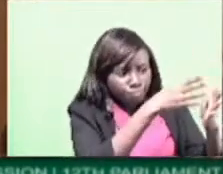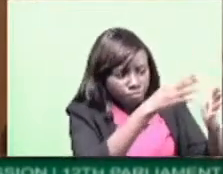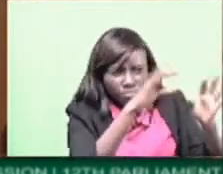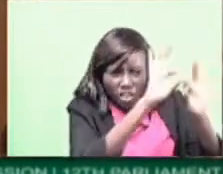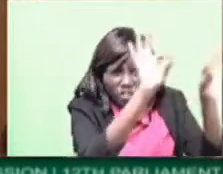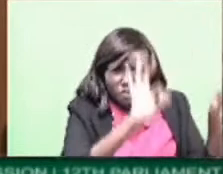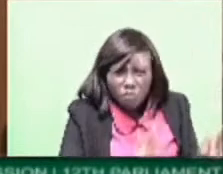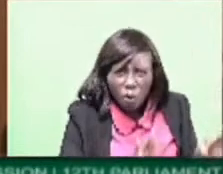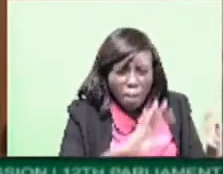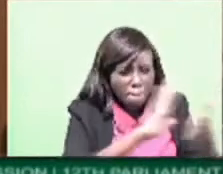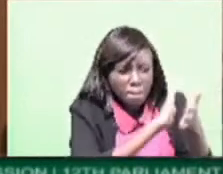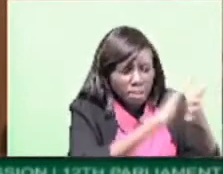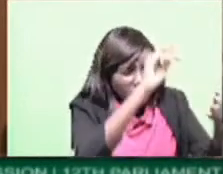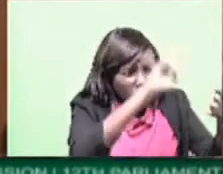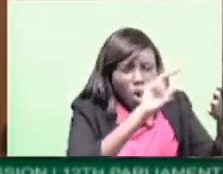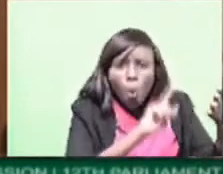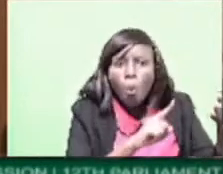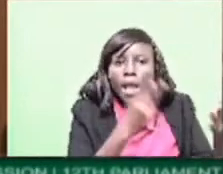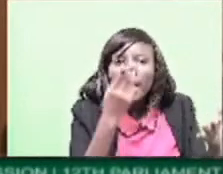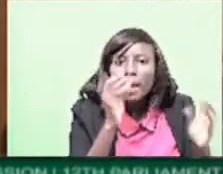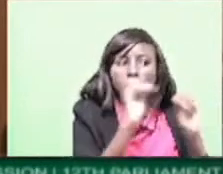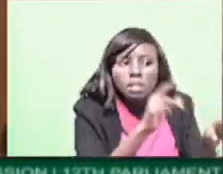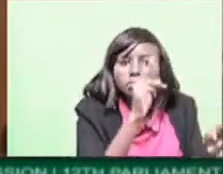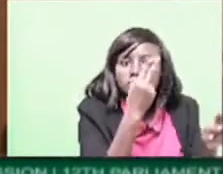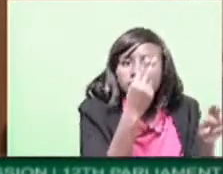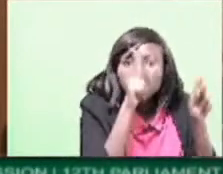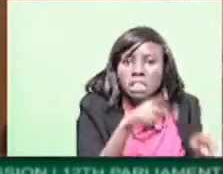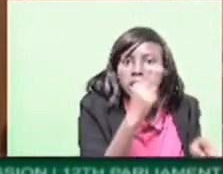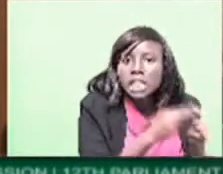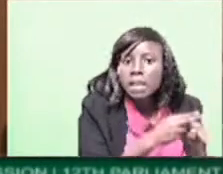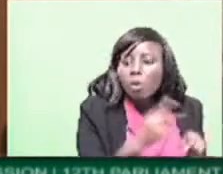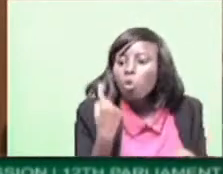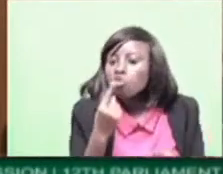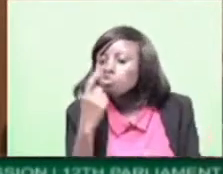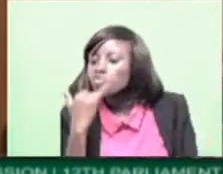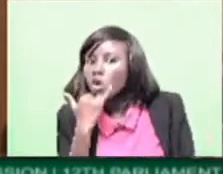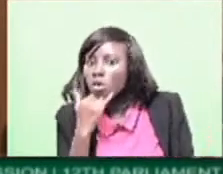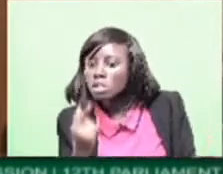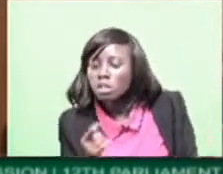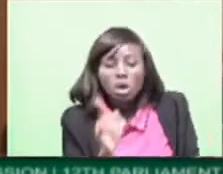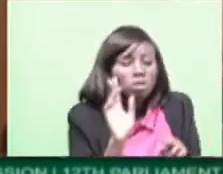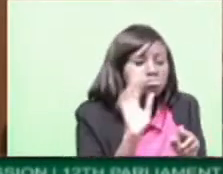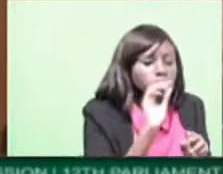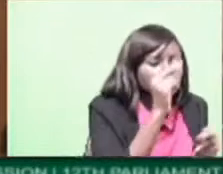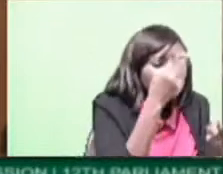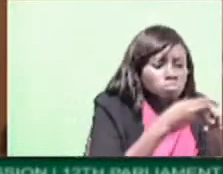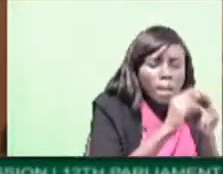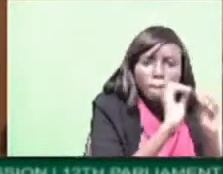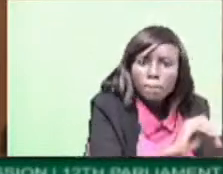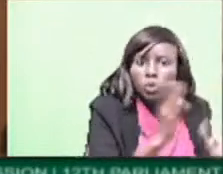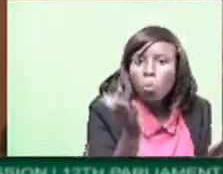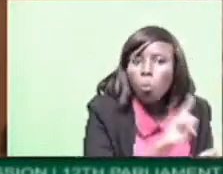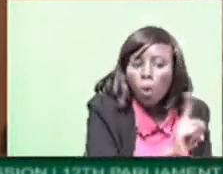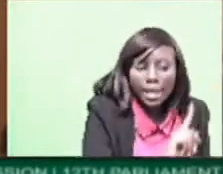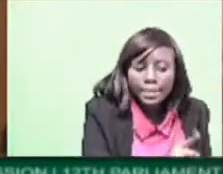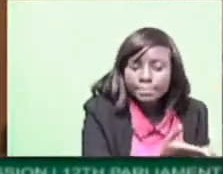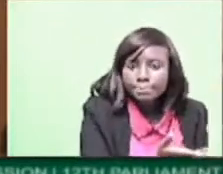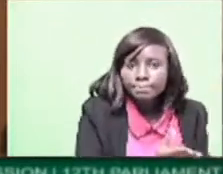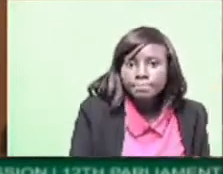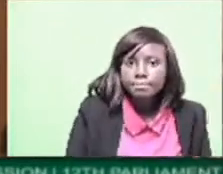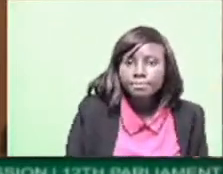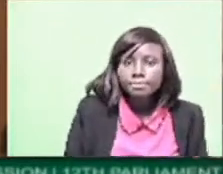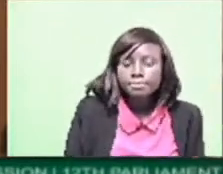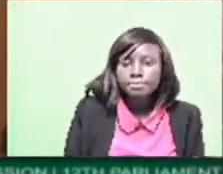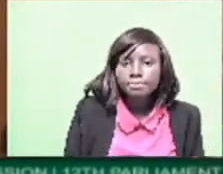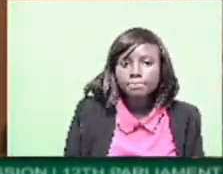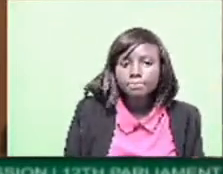Faizabad alluded to that. If you were to stop somebody, the officer stops somebody on the road because they're not wearing the mask, and